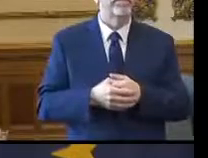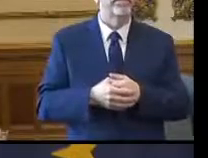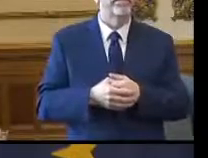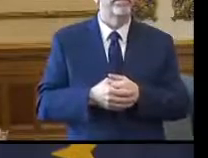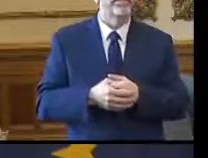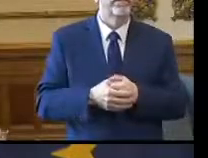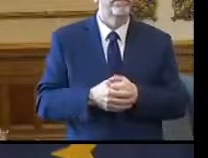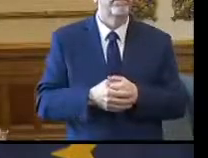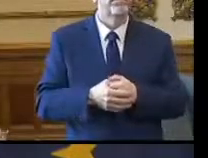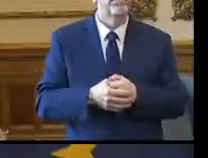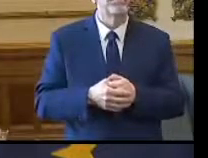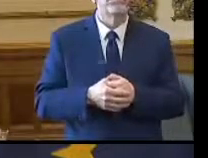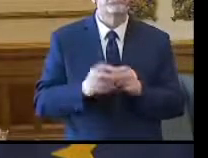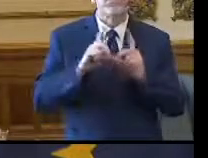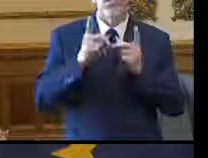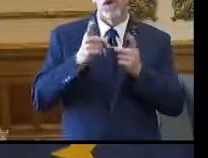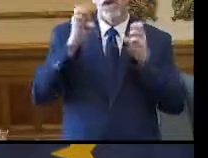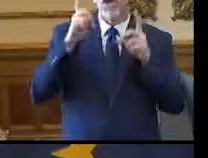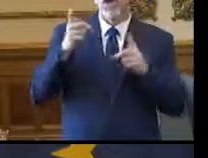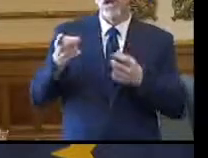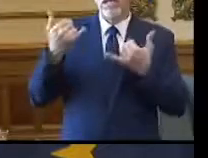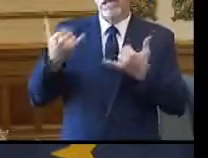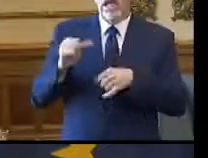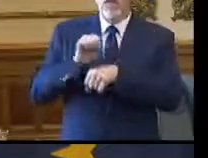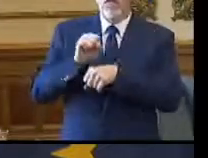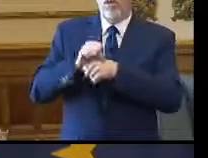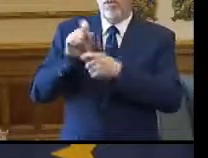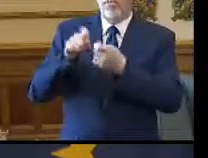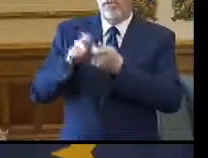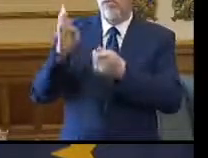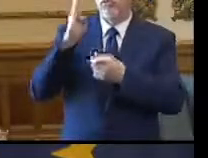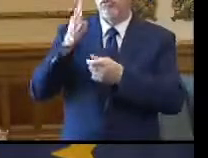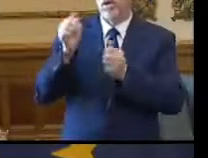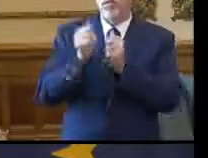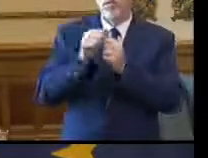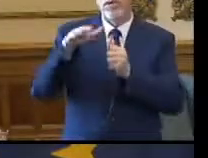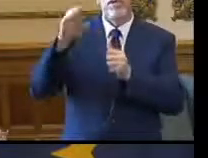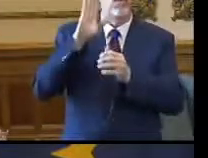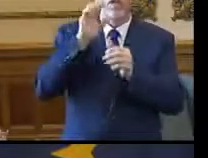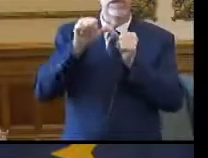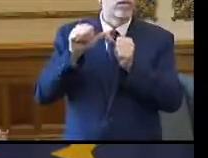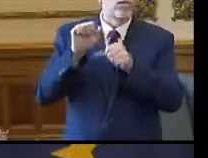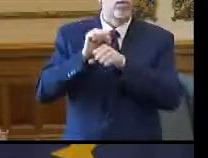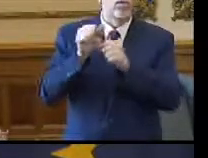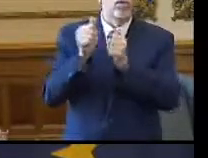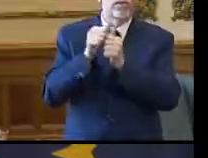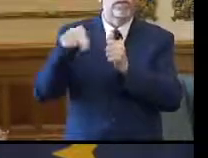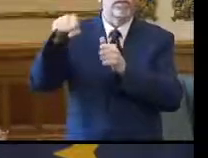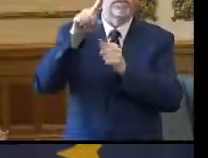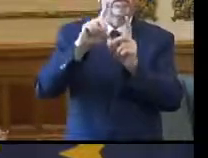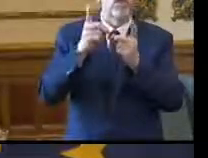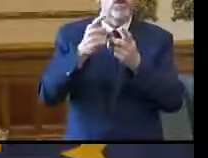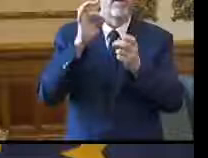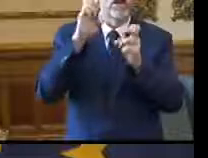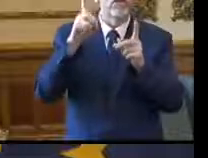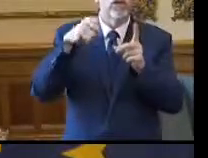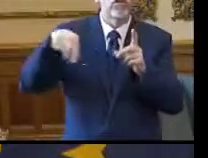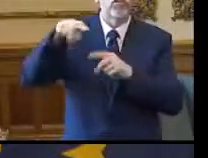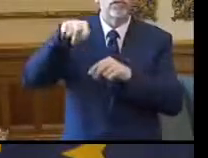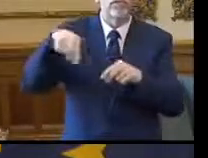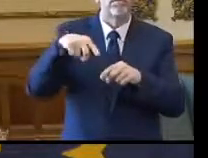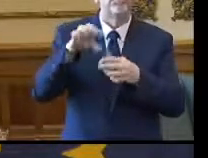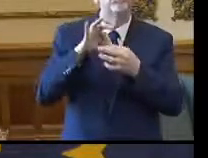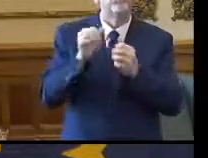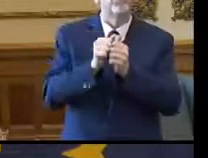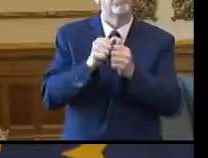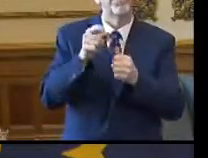Well, the Department of Education is working specifically and directly with, and will continue to work with and through the Department of Education